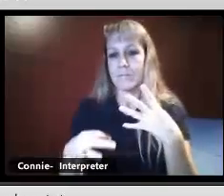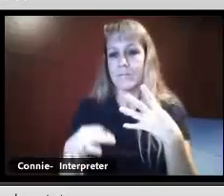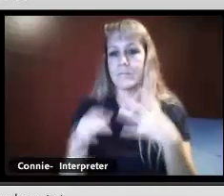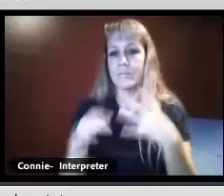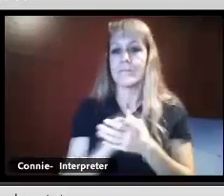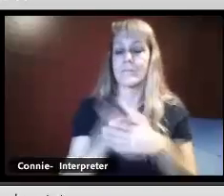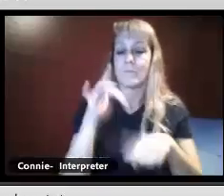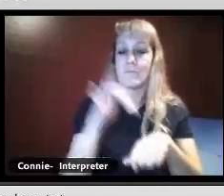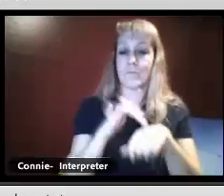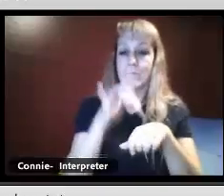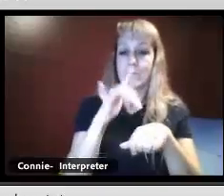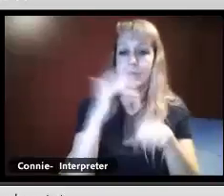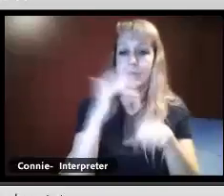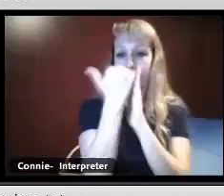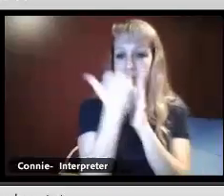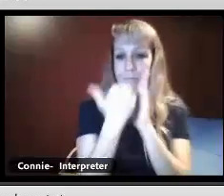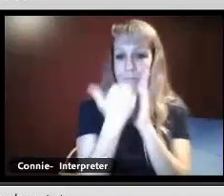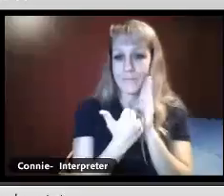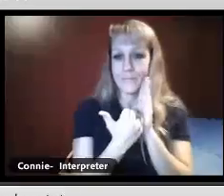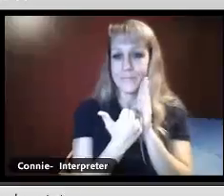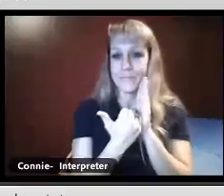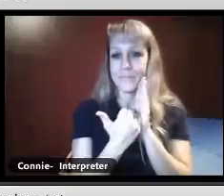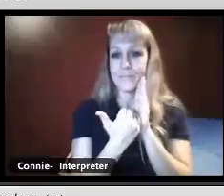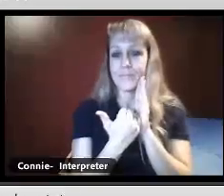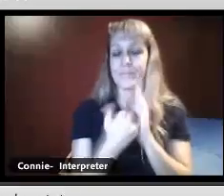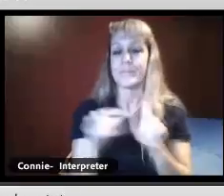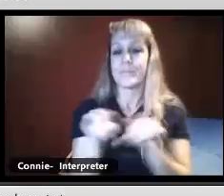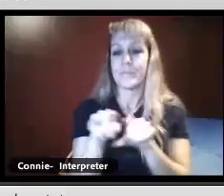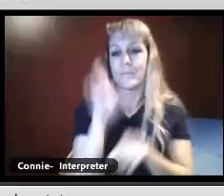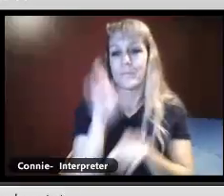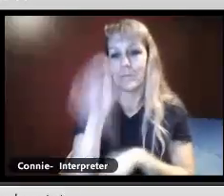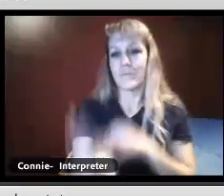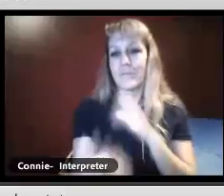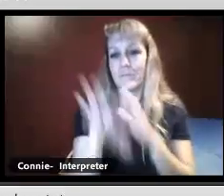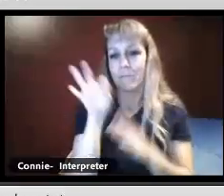on Lessons, you will also find